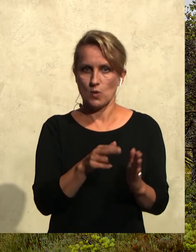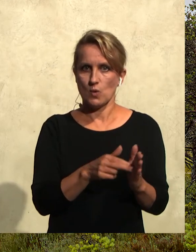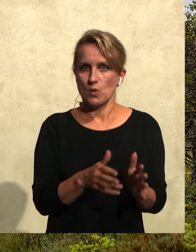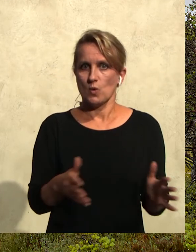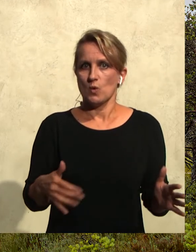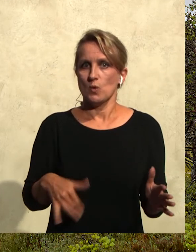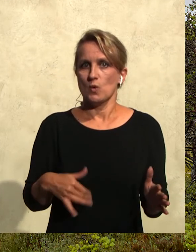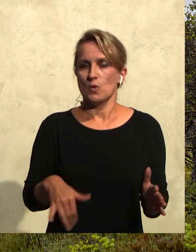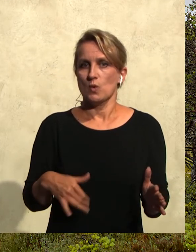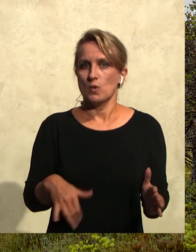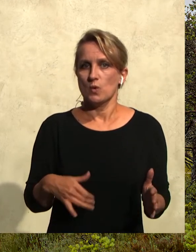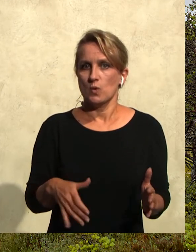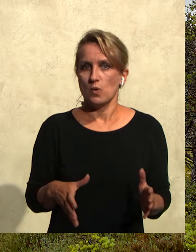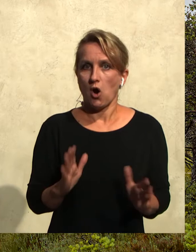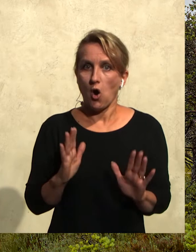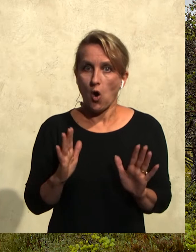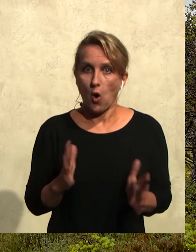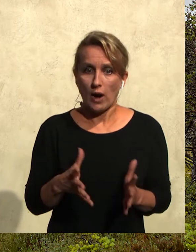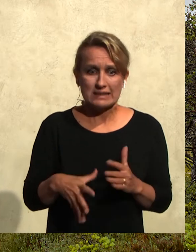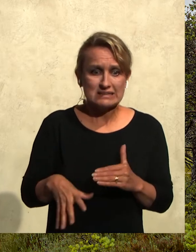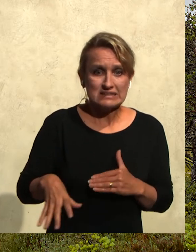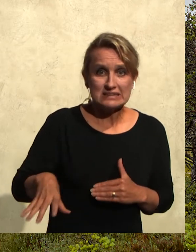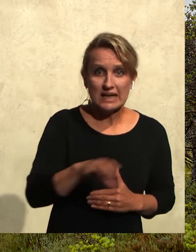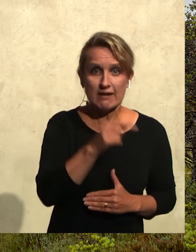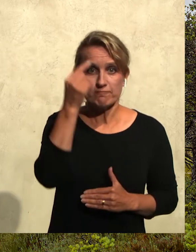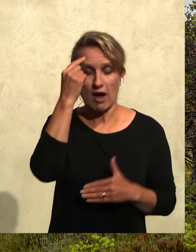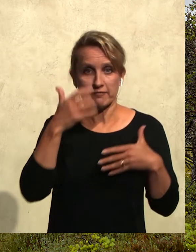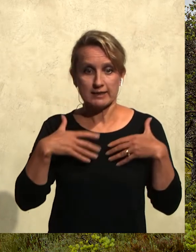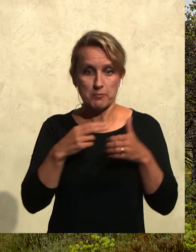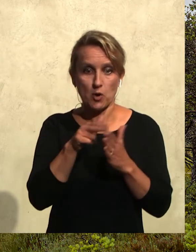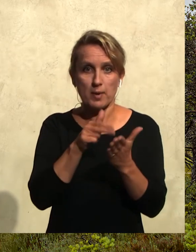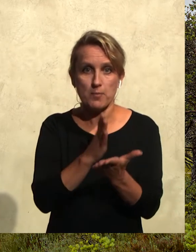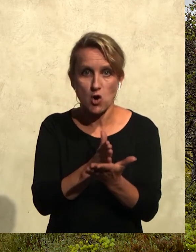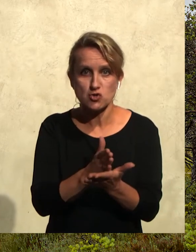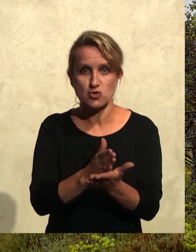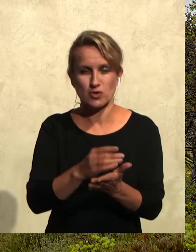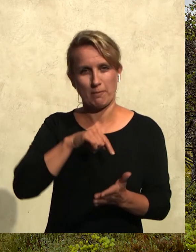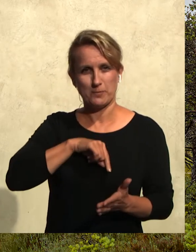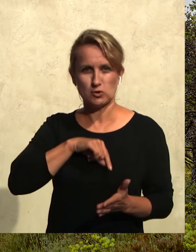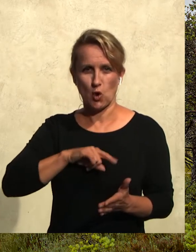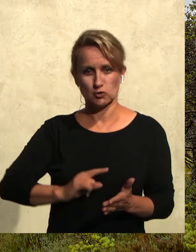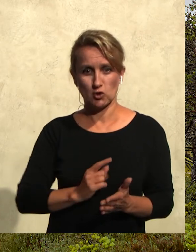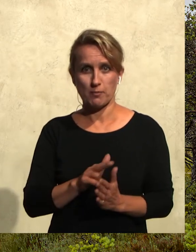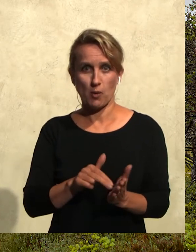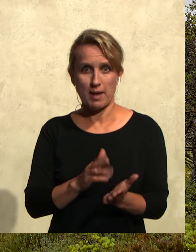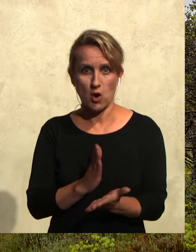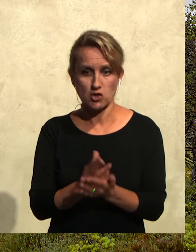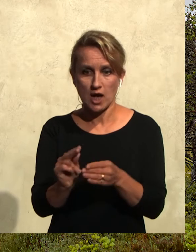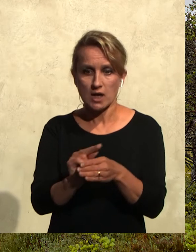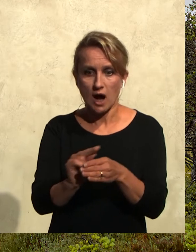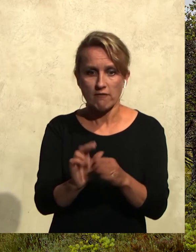with mental health conditions or psychosocial disabilities. And as already alluded to, one of